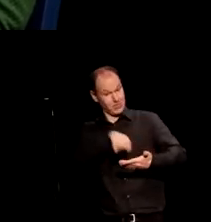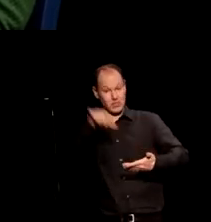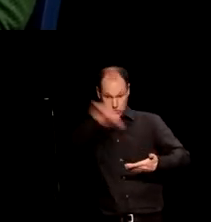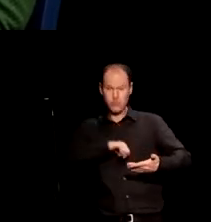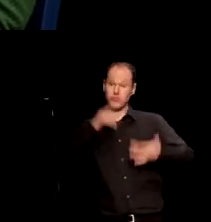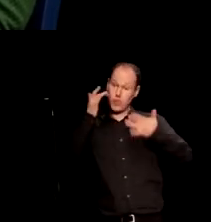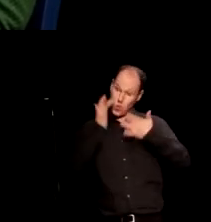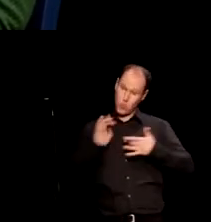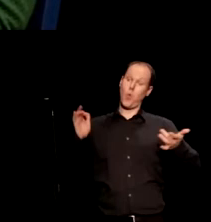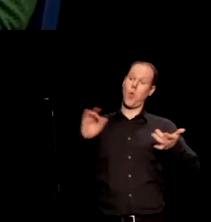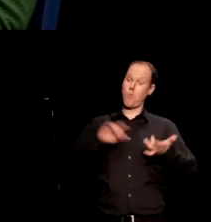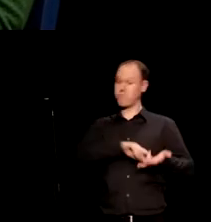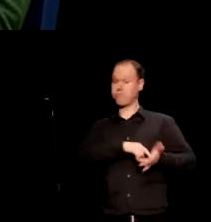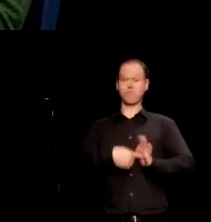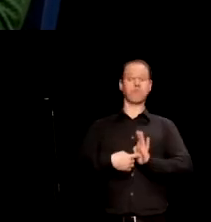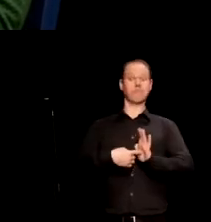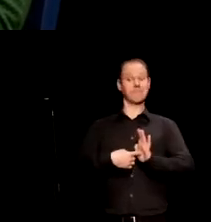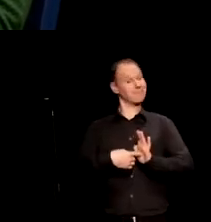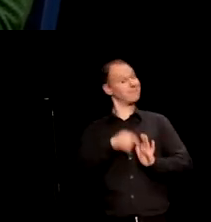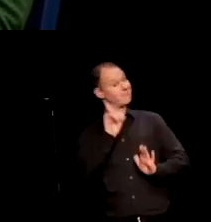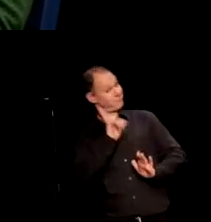And so in terms of my practice,